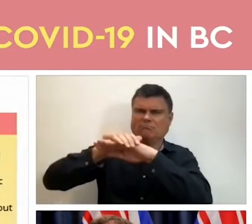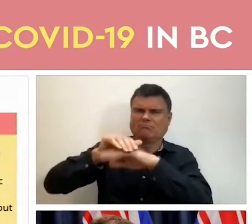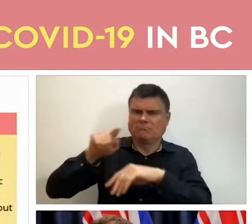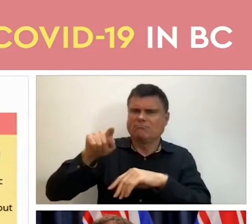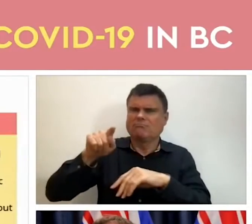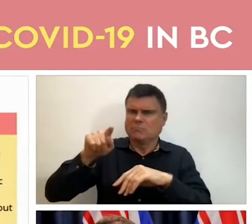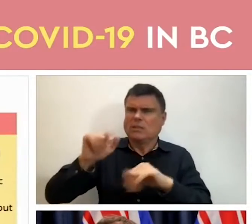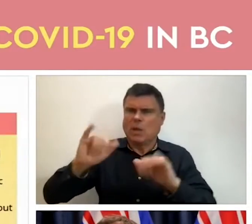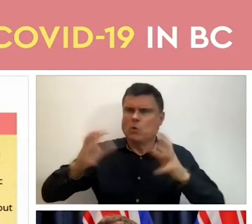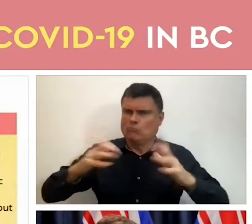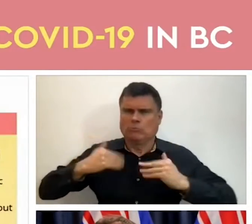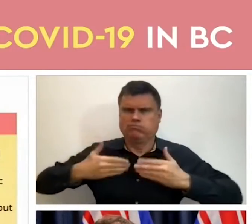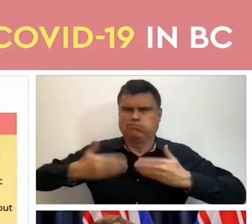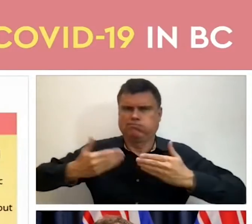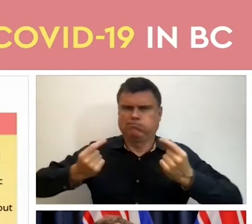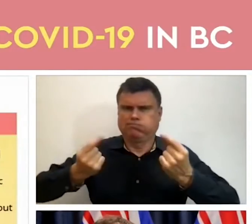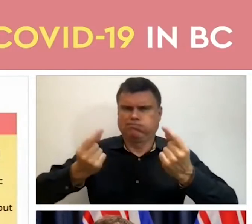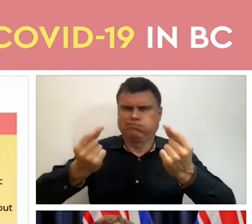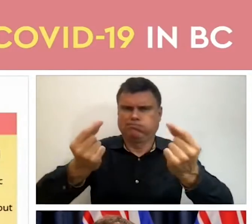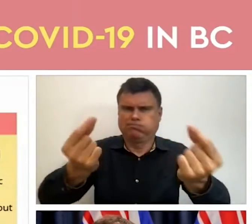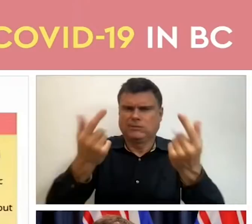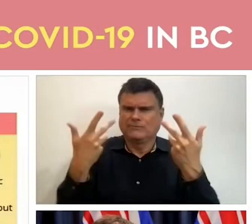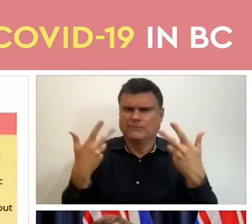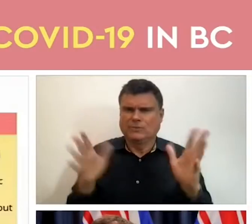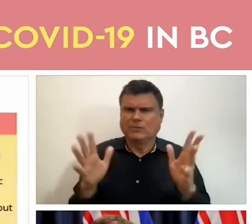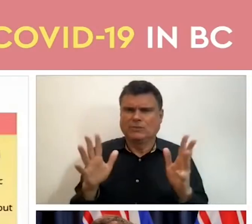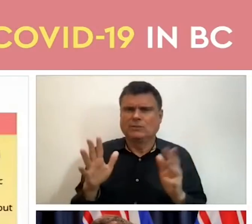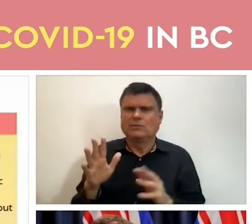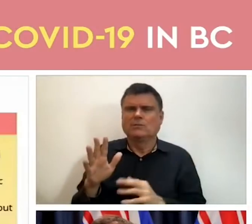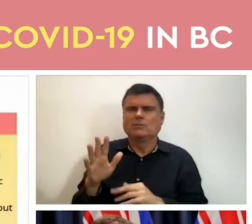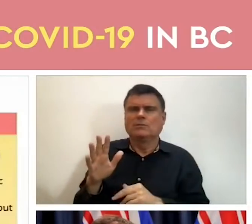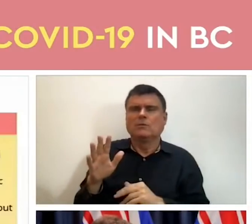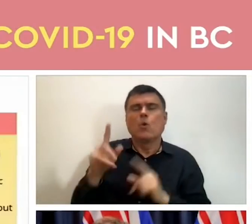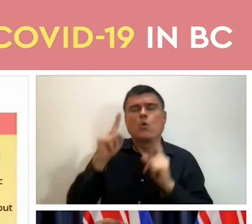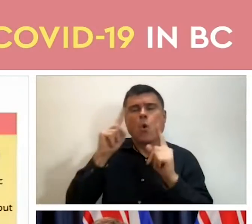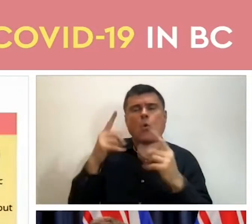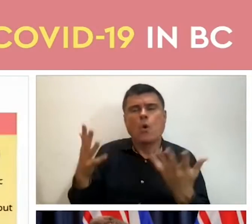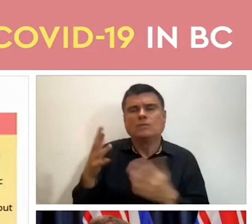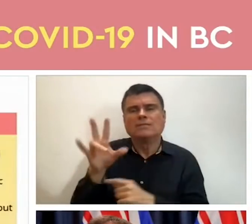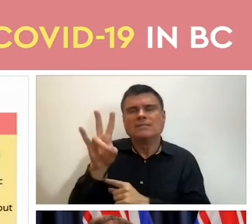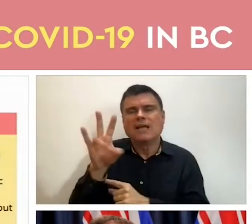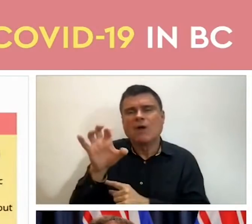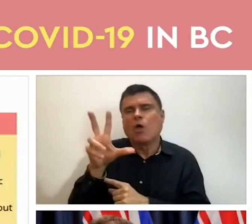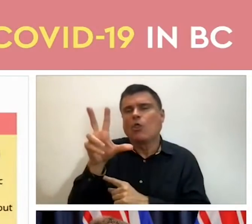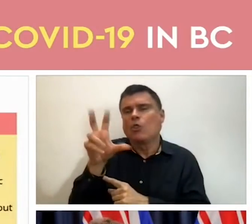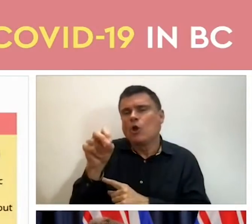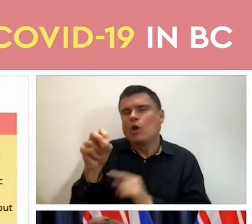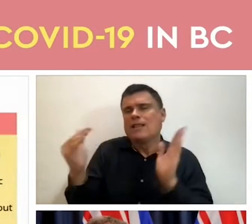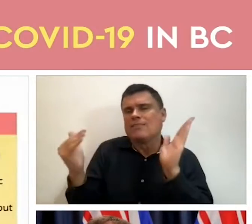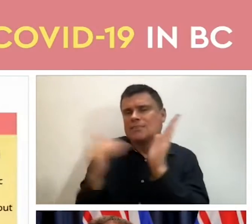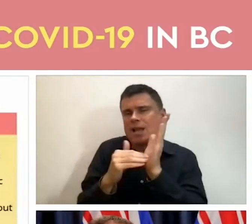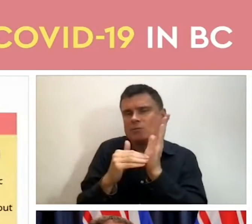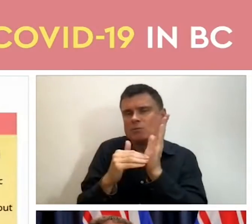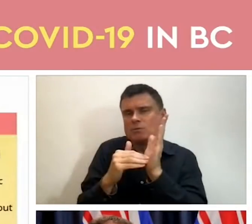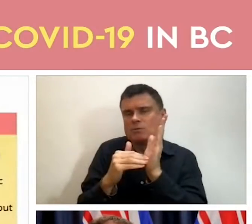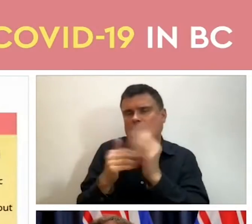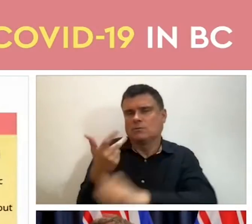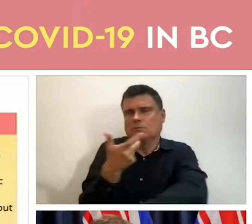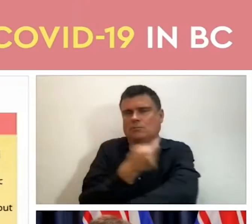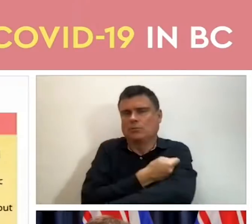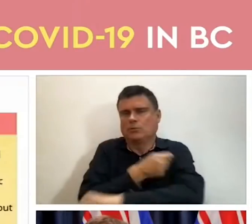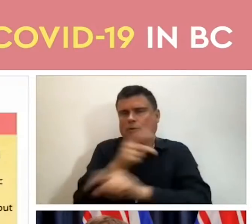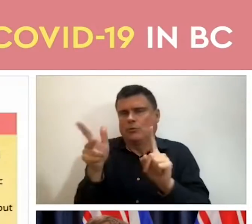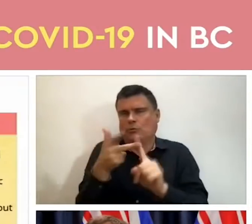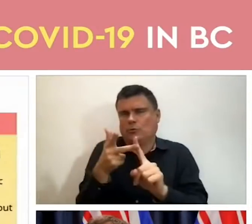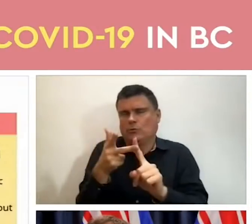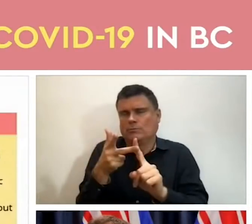was 730,000 boosters, and that the booster program would originally, we said end of May, but now with the 35%